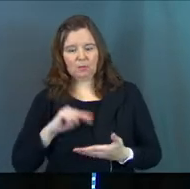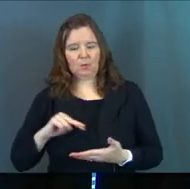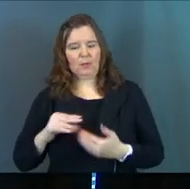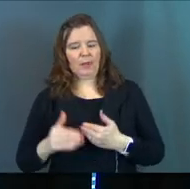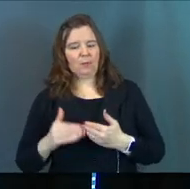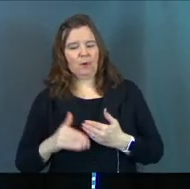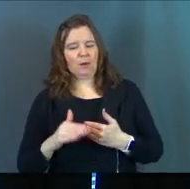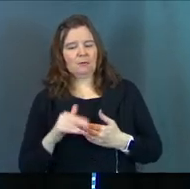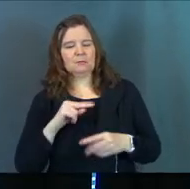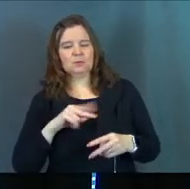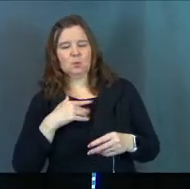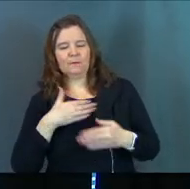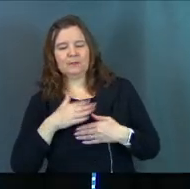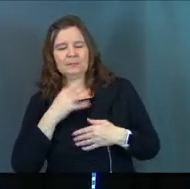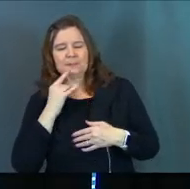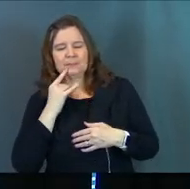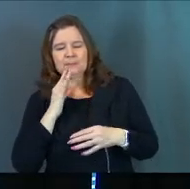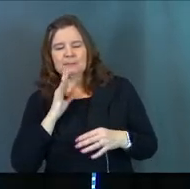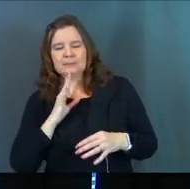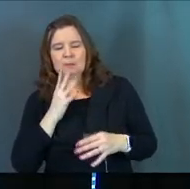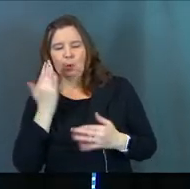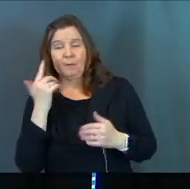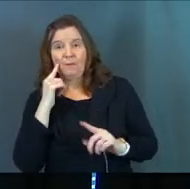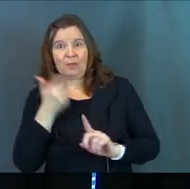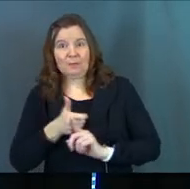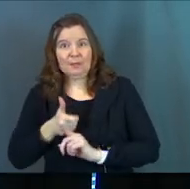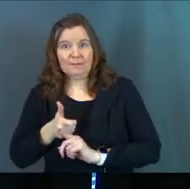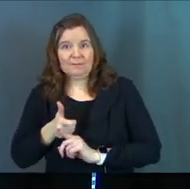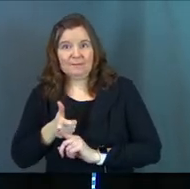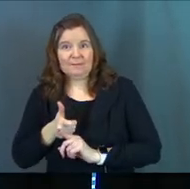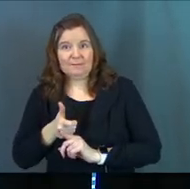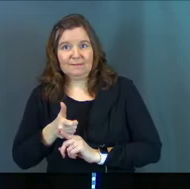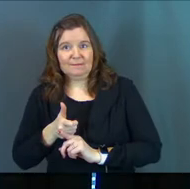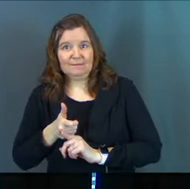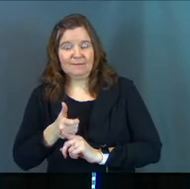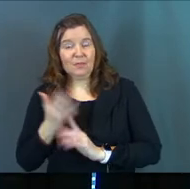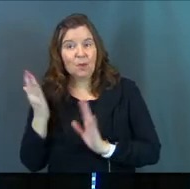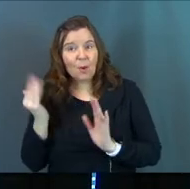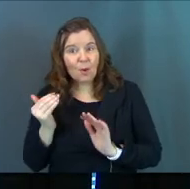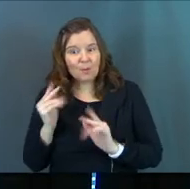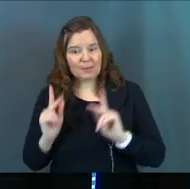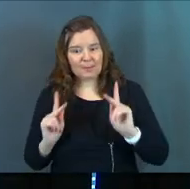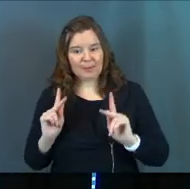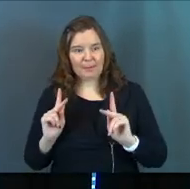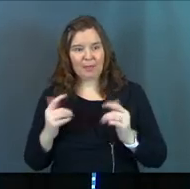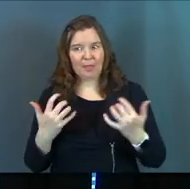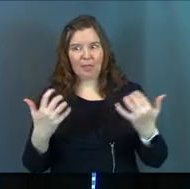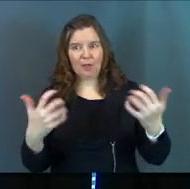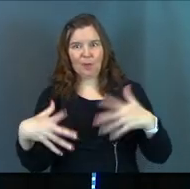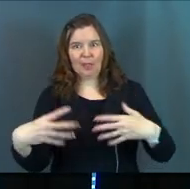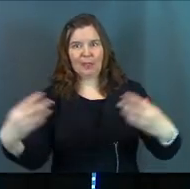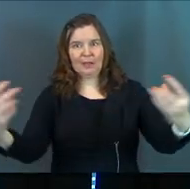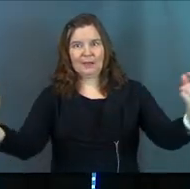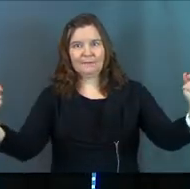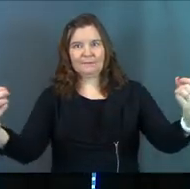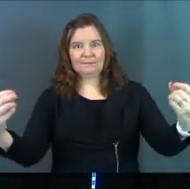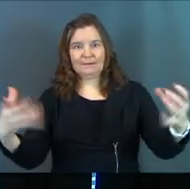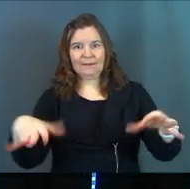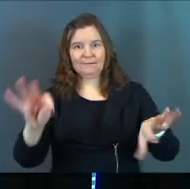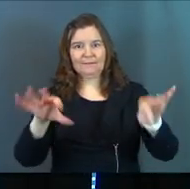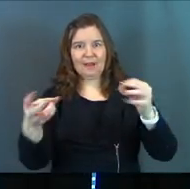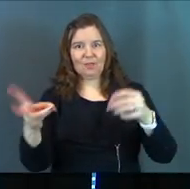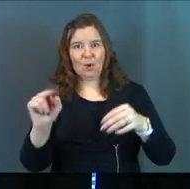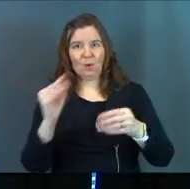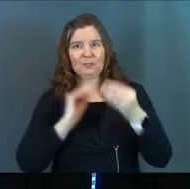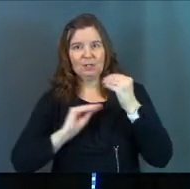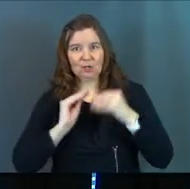that bread and those fish, and they're hoping it's for them. They're hoping these people will all leave and go find their own